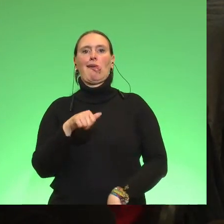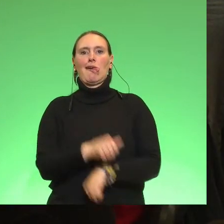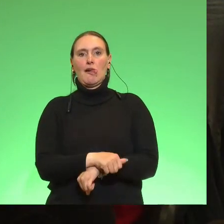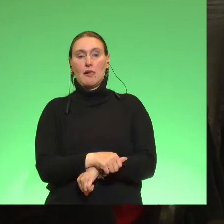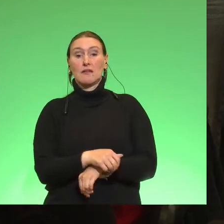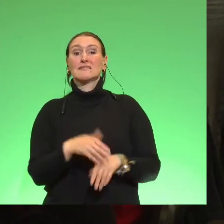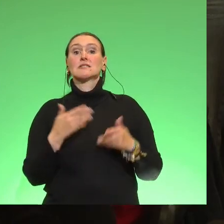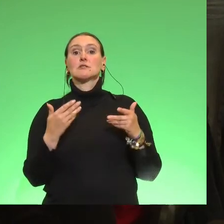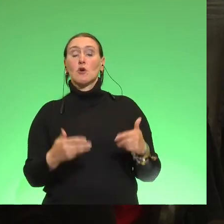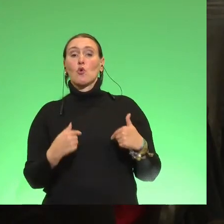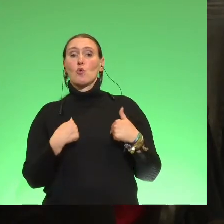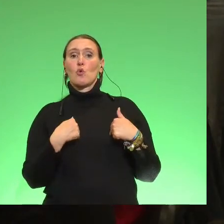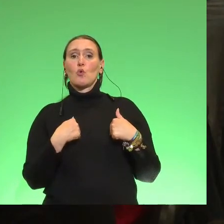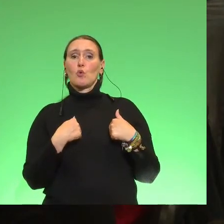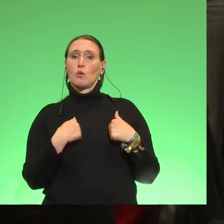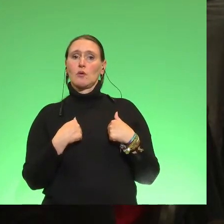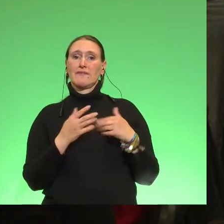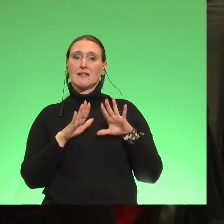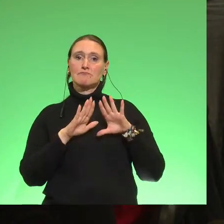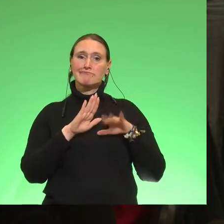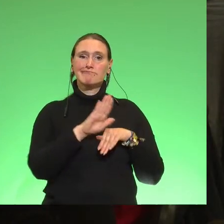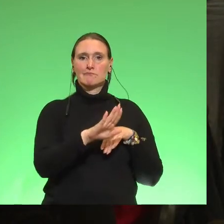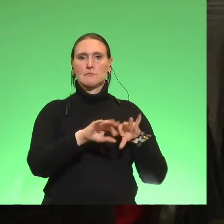your intuition.